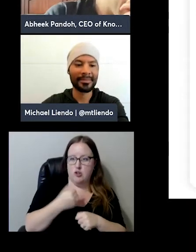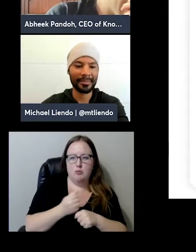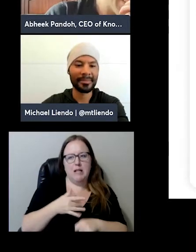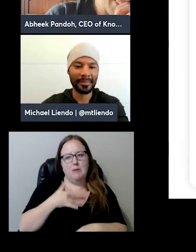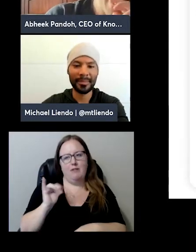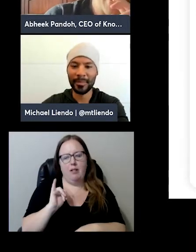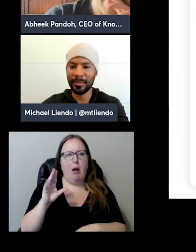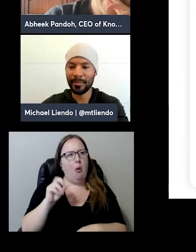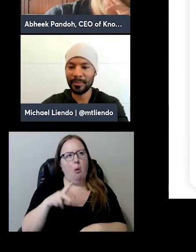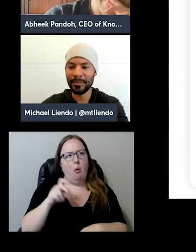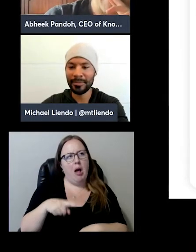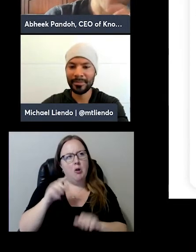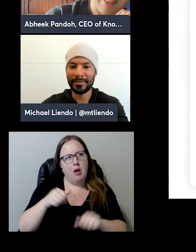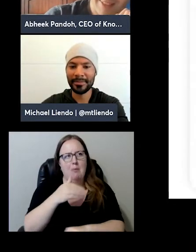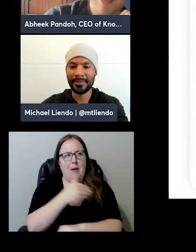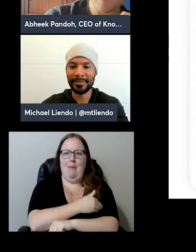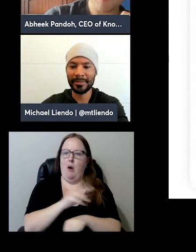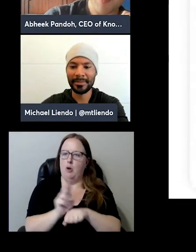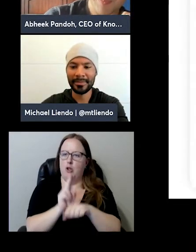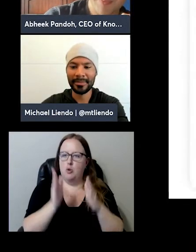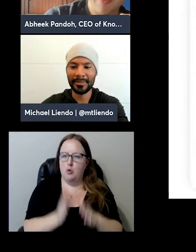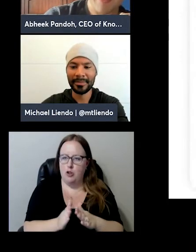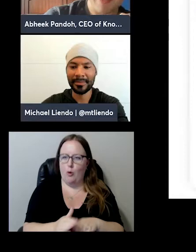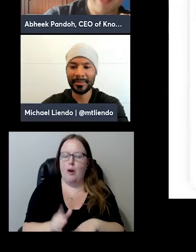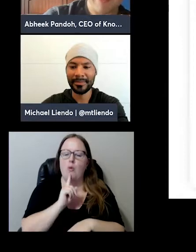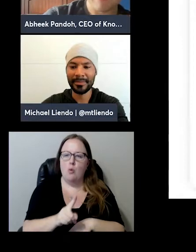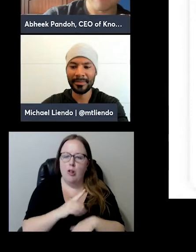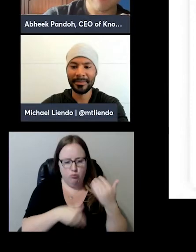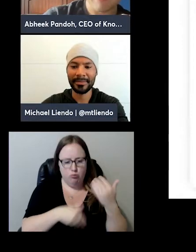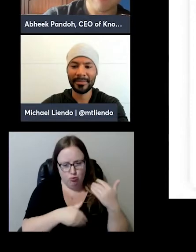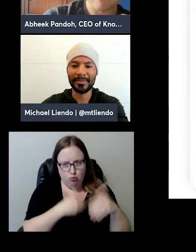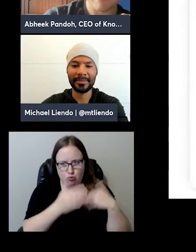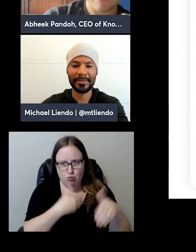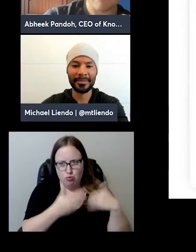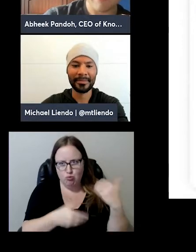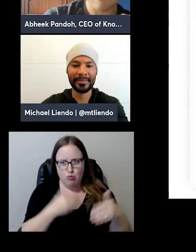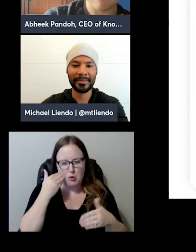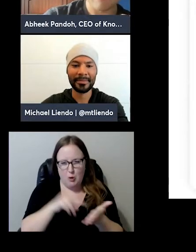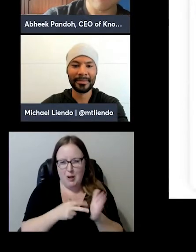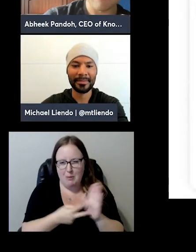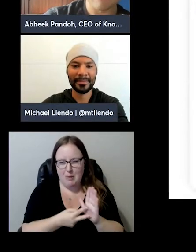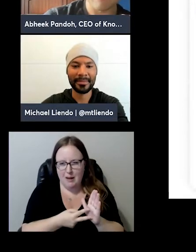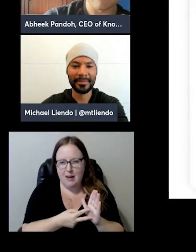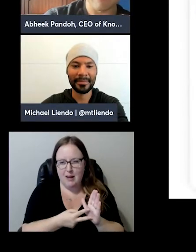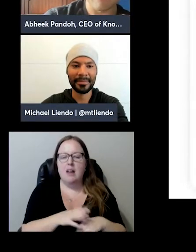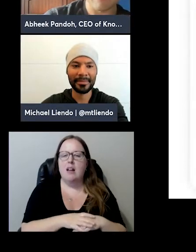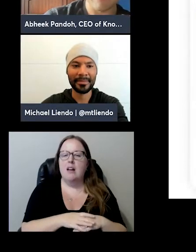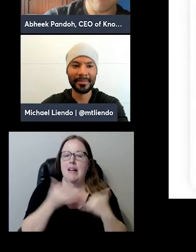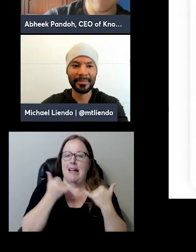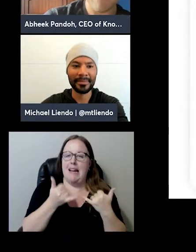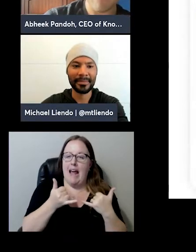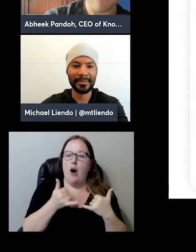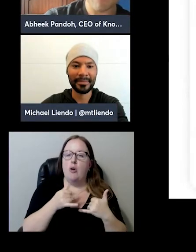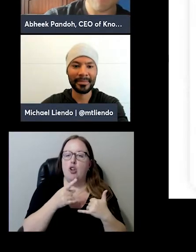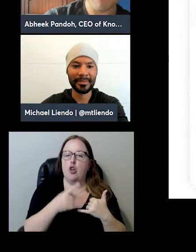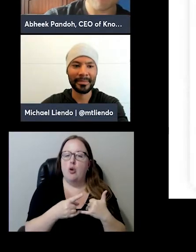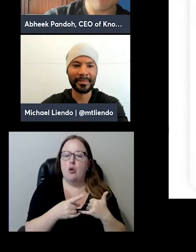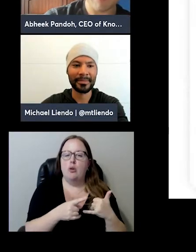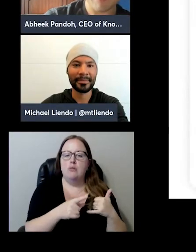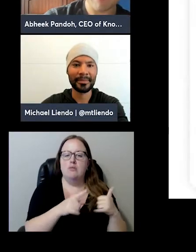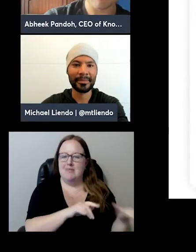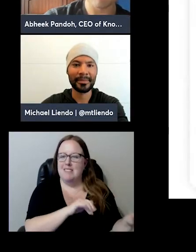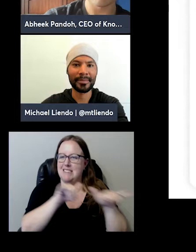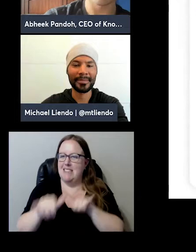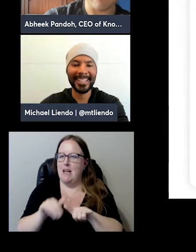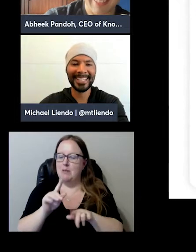can be a power user of this and like really get going. And like it's like now you're like on par with those people that take those really pretty